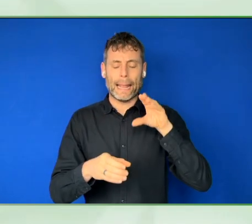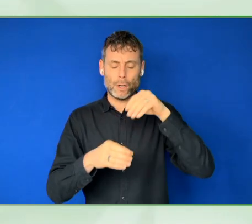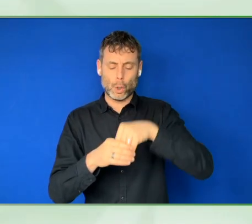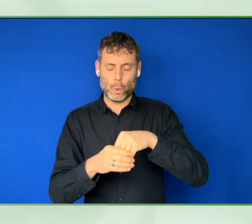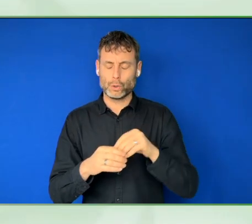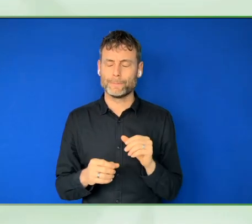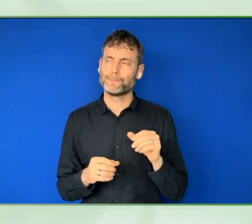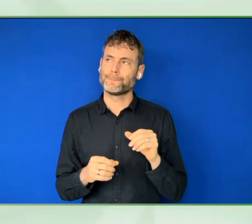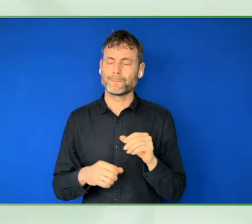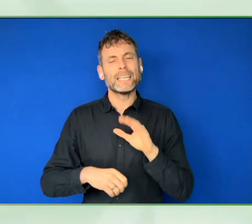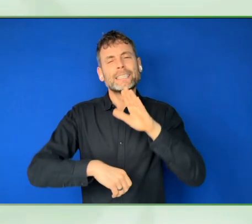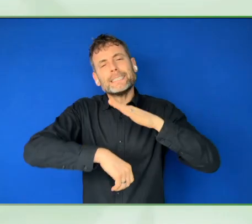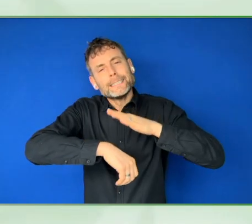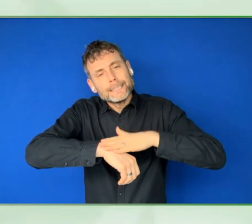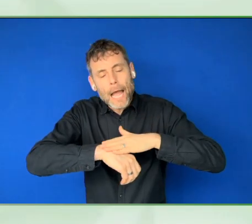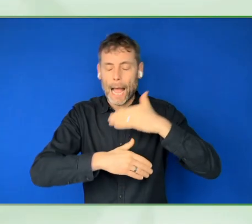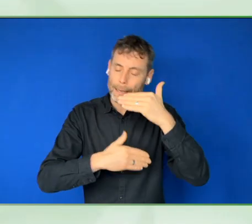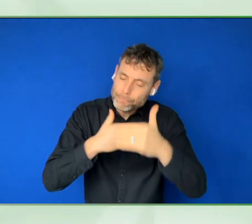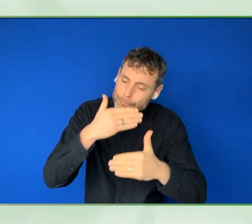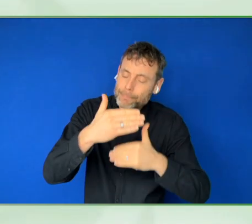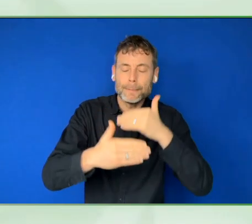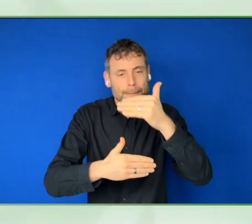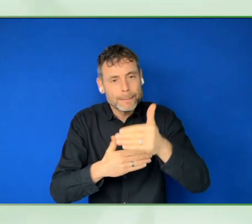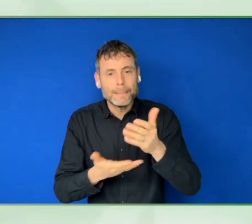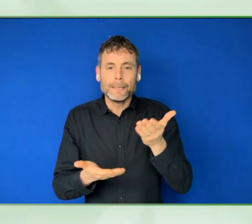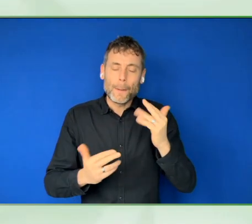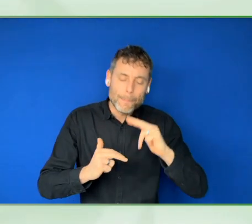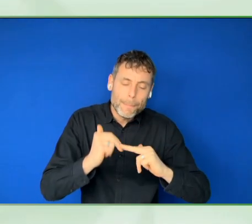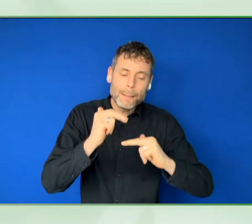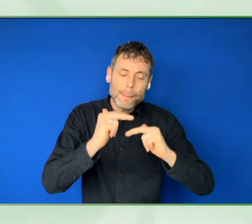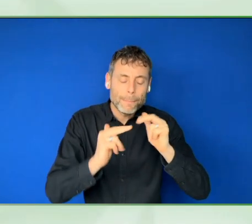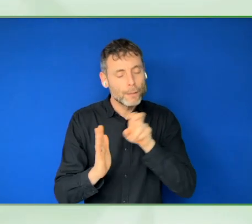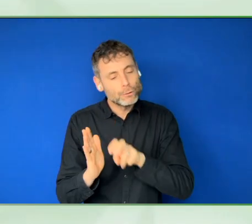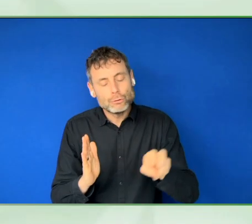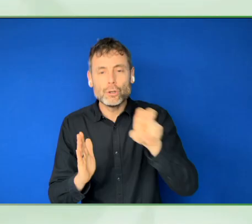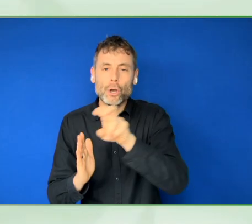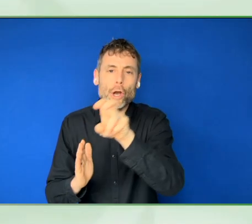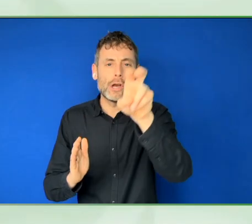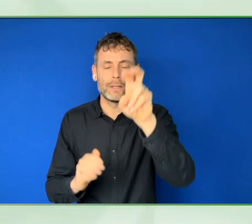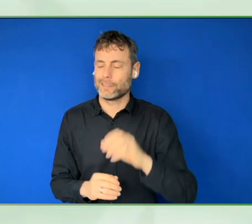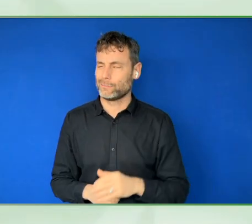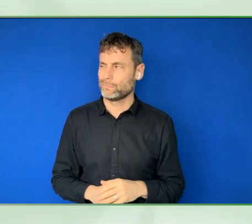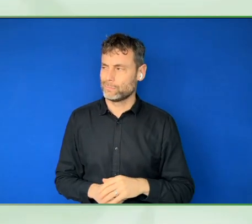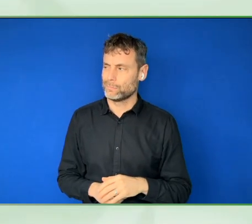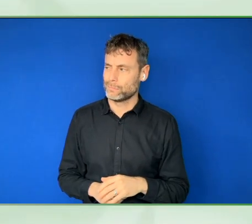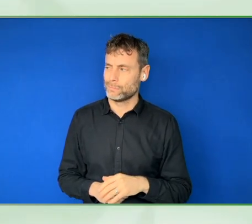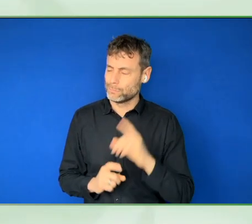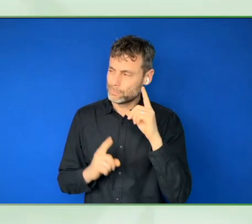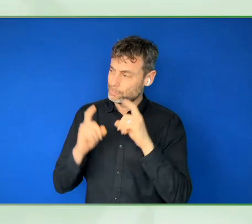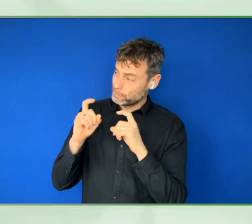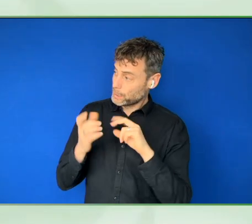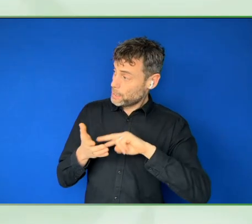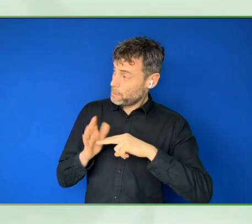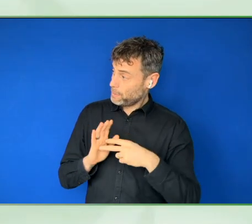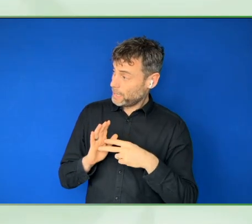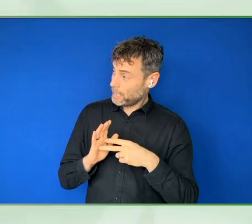the choice, right, is a journey. The point is, are you really saying that it's okay not to treat disabled people properly,